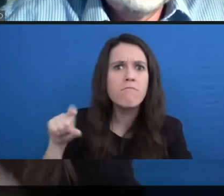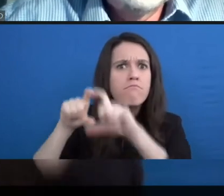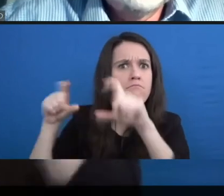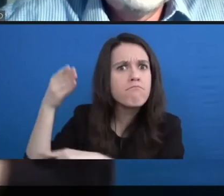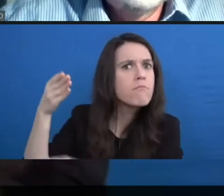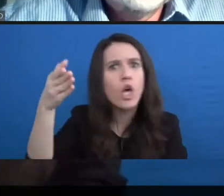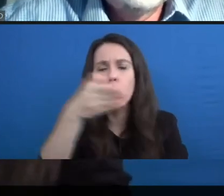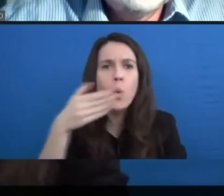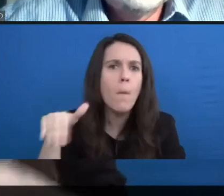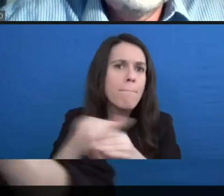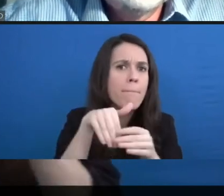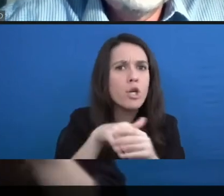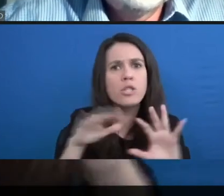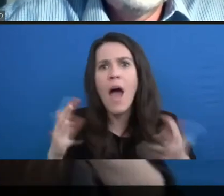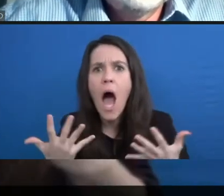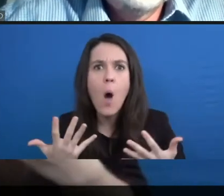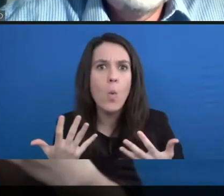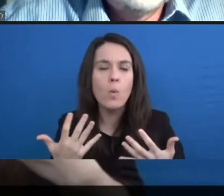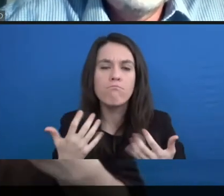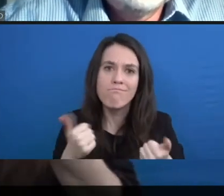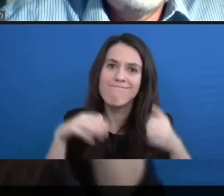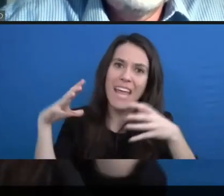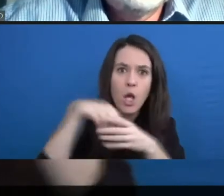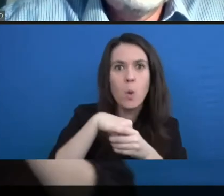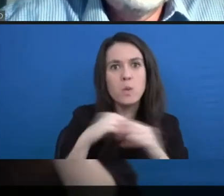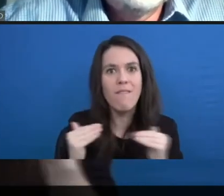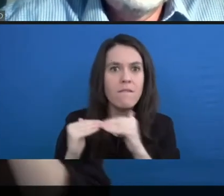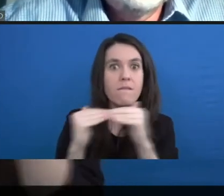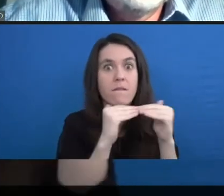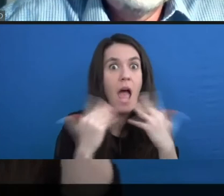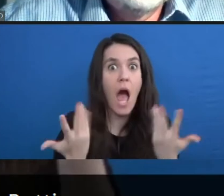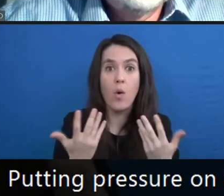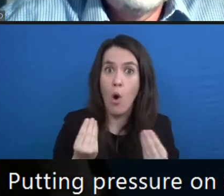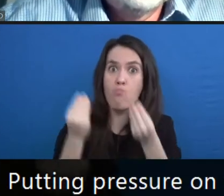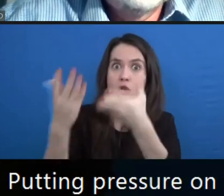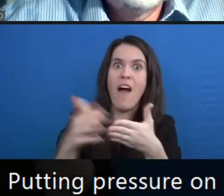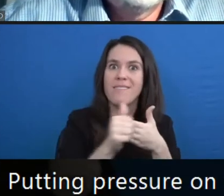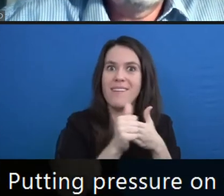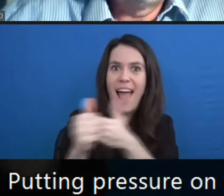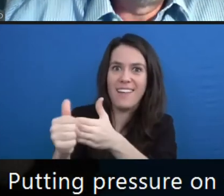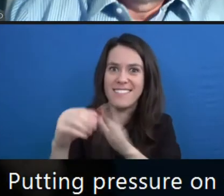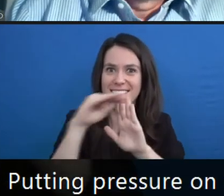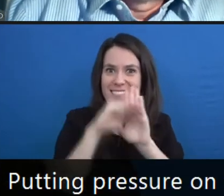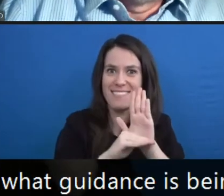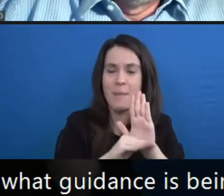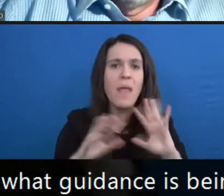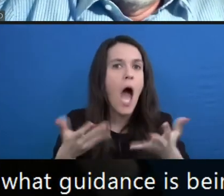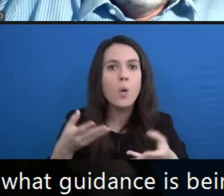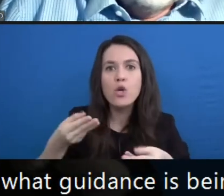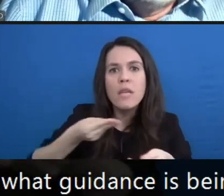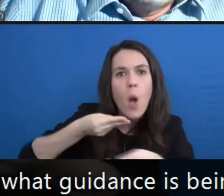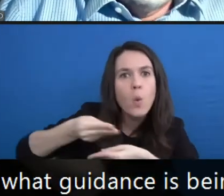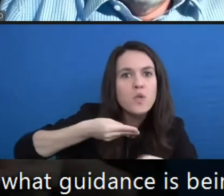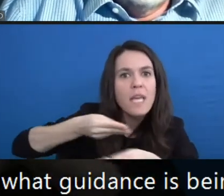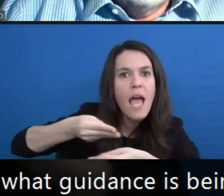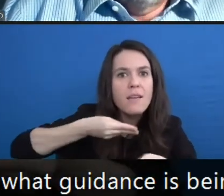they're tempted to start to move into this? And somebody needs to offer guidance to the individual. How do you negotiate when you need to